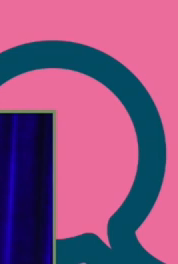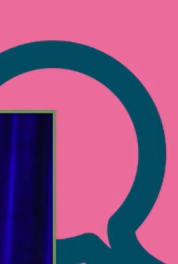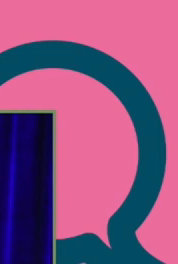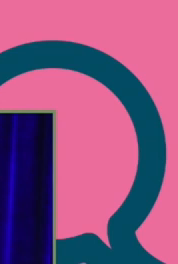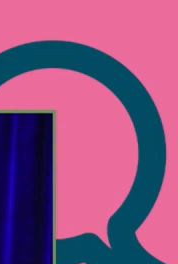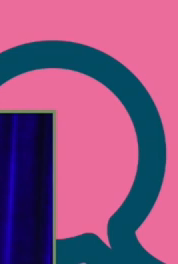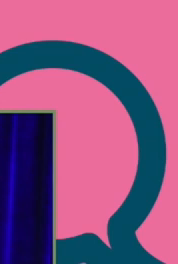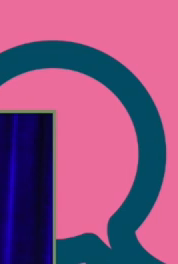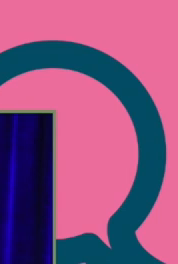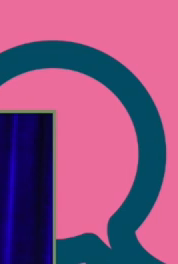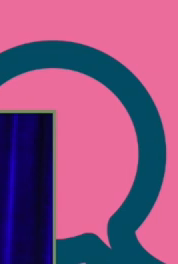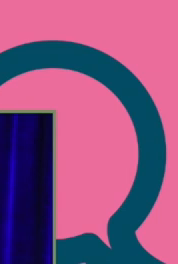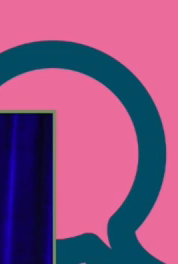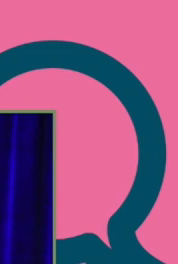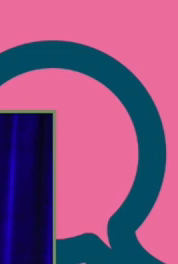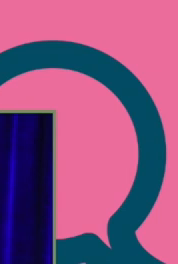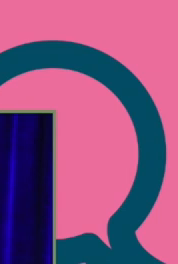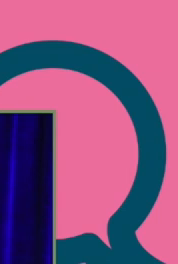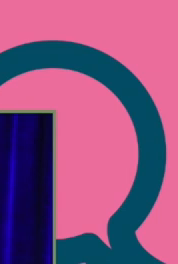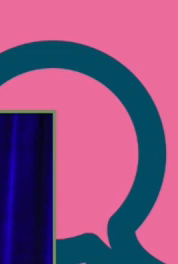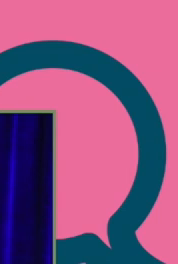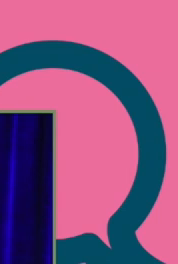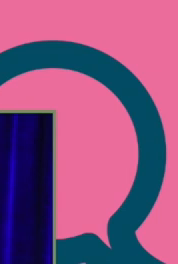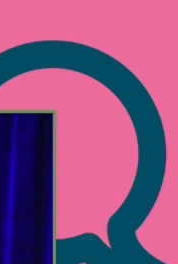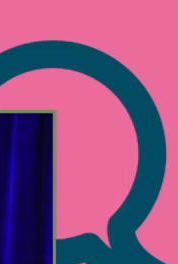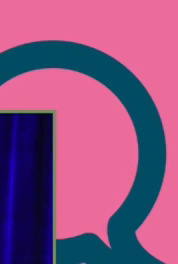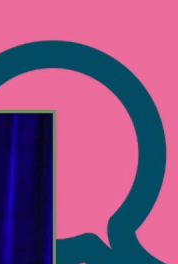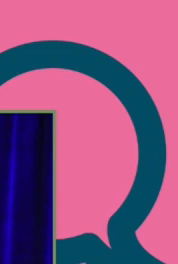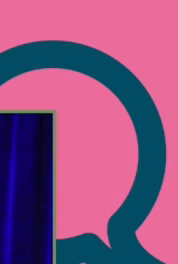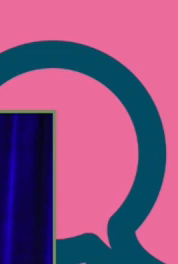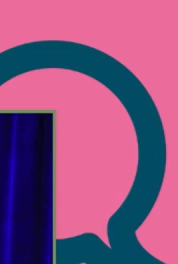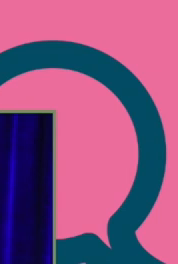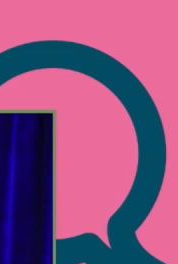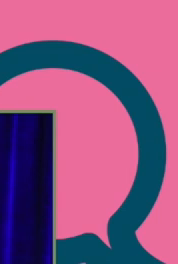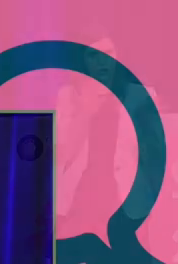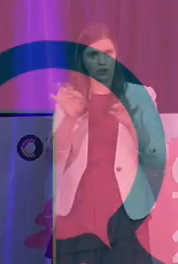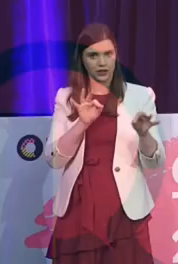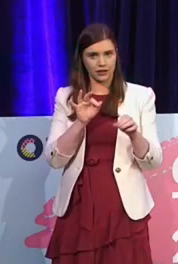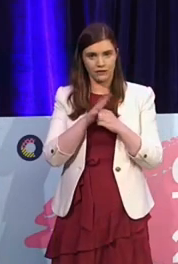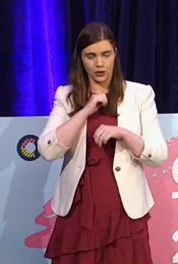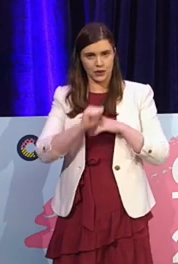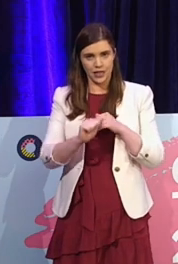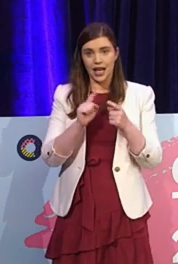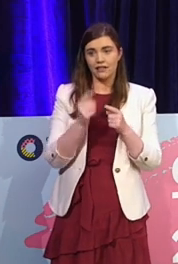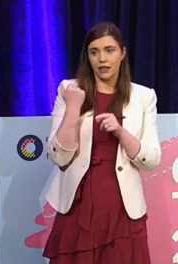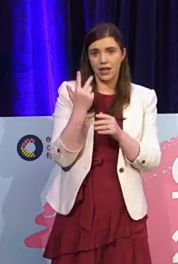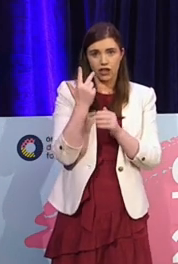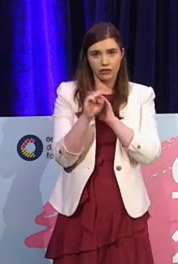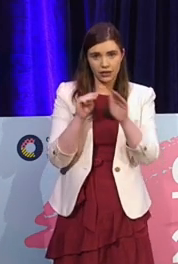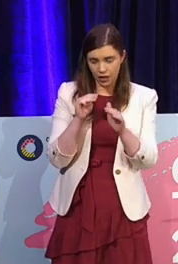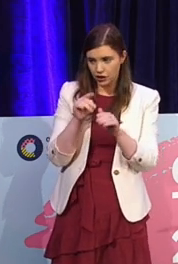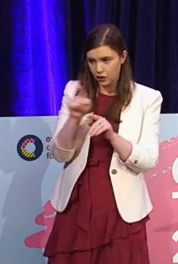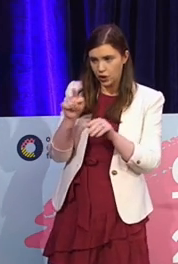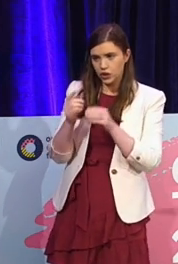call inviting young people to submit their ideas for speeches. Seven stories went on to be chosen, and for the past 3 months, those